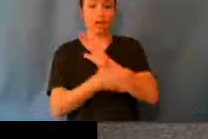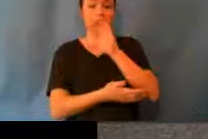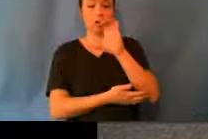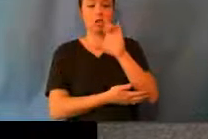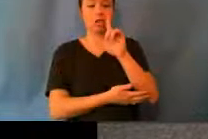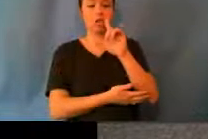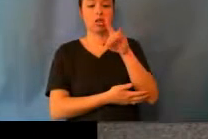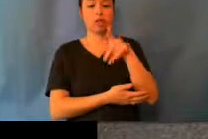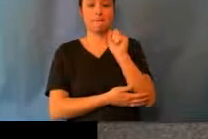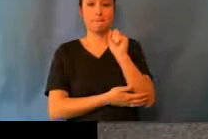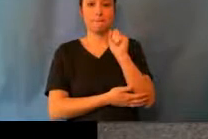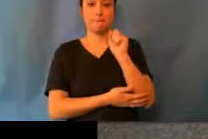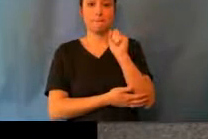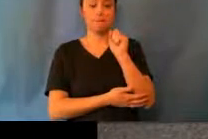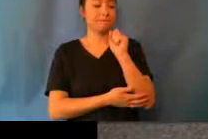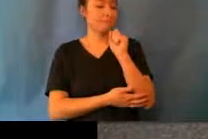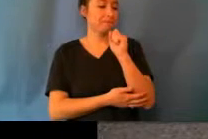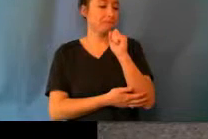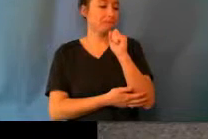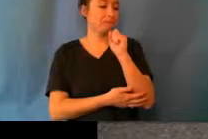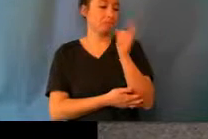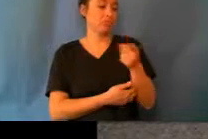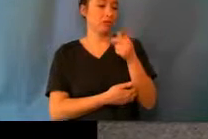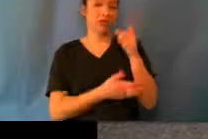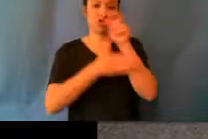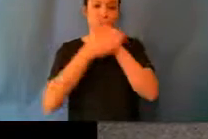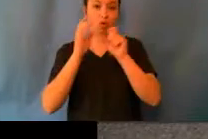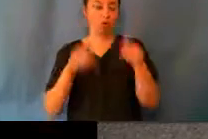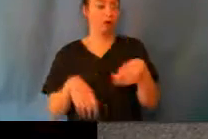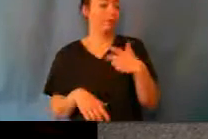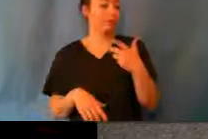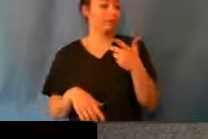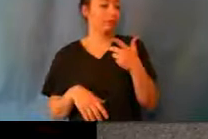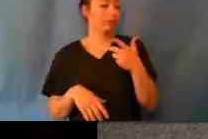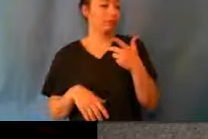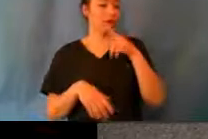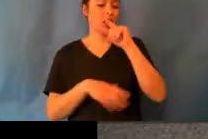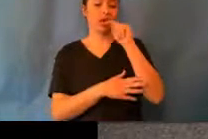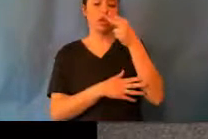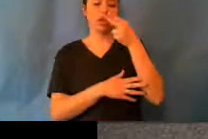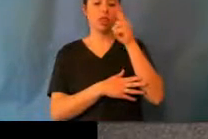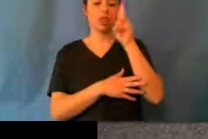clip. Then you can just draw it if you want to. A thumbtack.